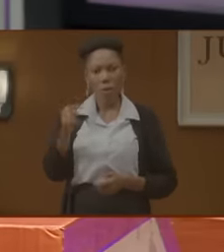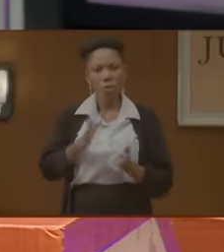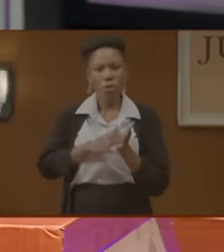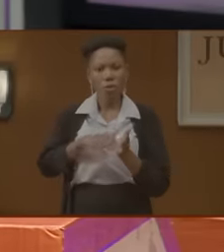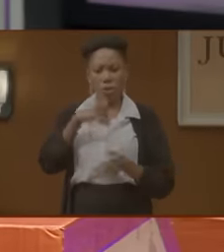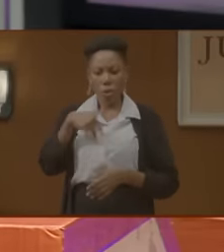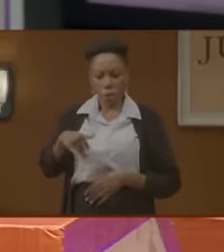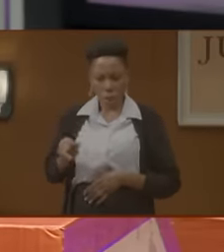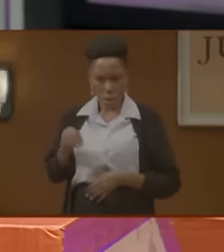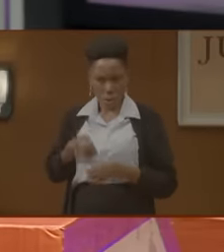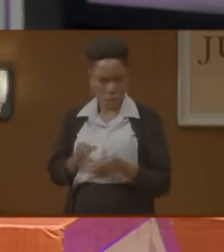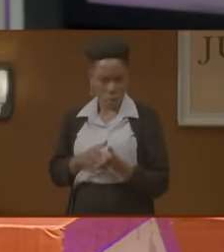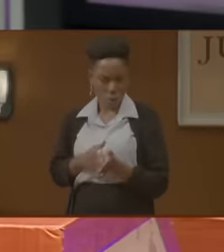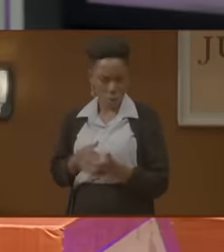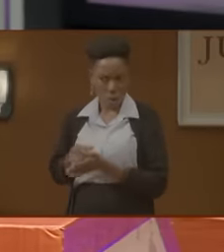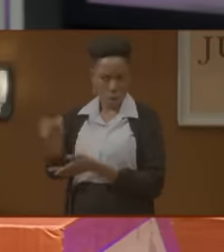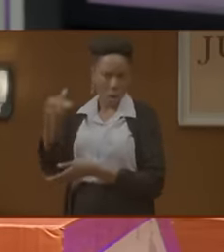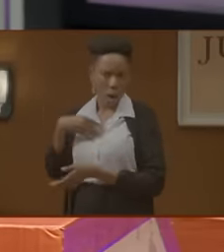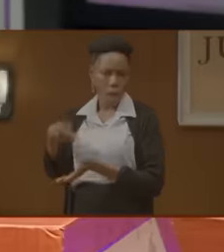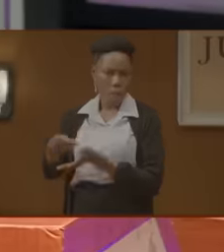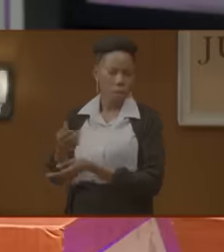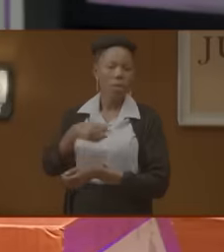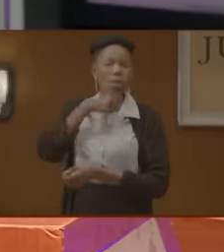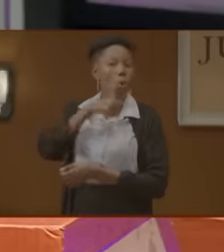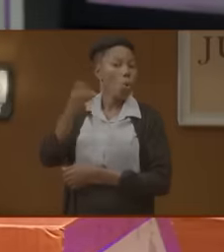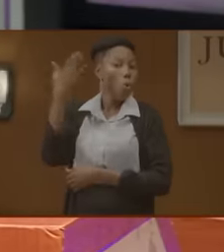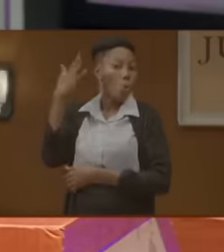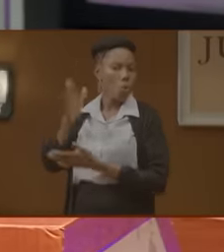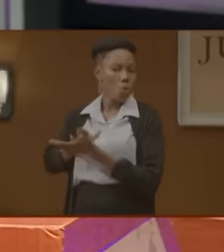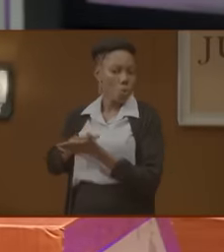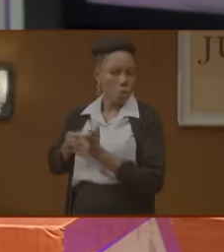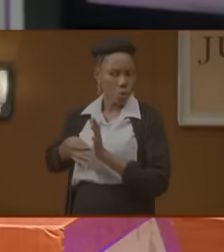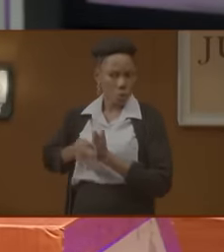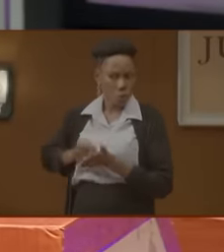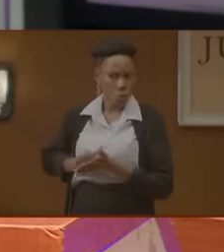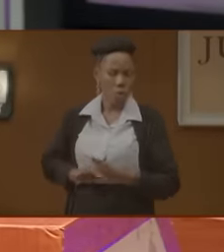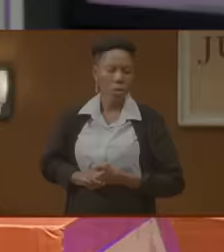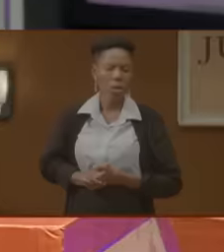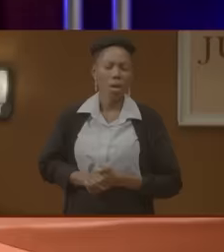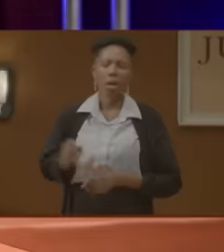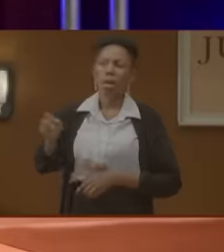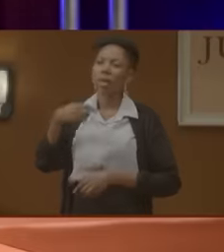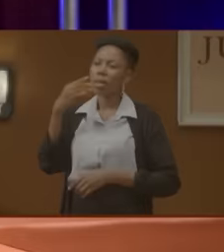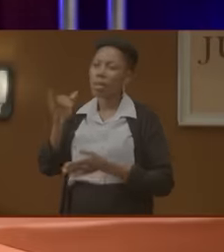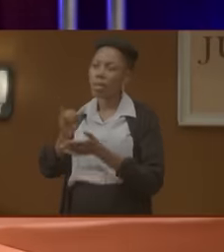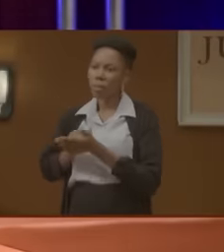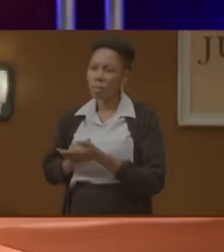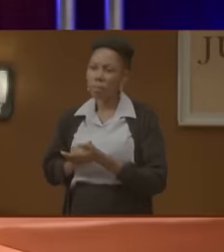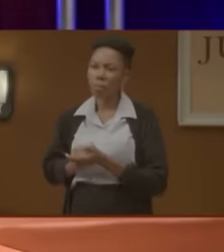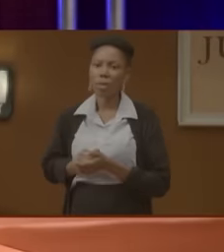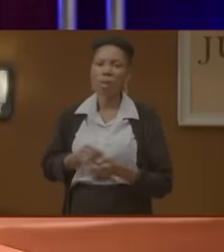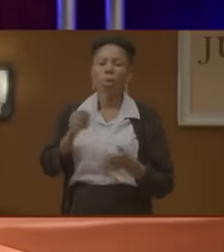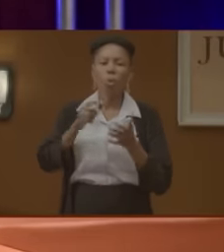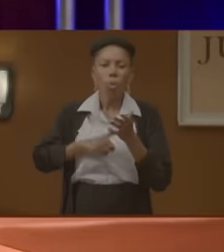why have they not resumed? I said, that we have discussed this thing and I've asked him, it's not a matter of paying the rent and the school fees. What